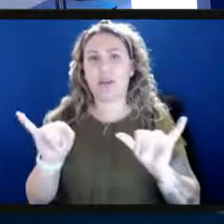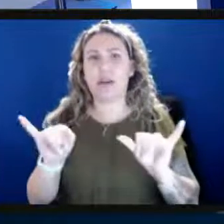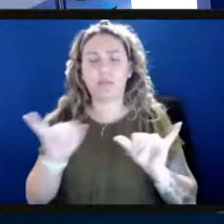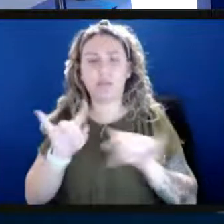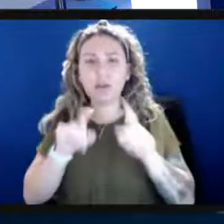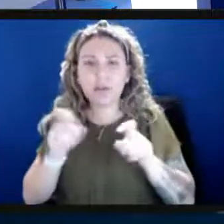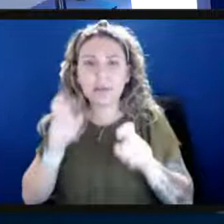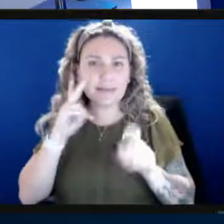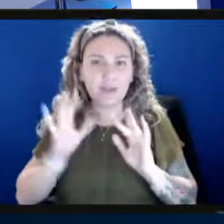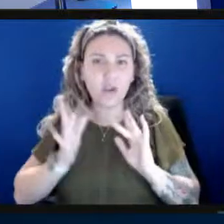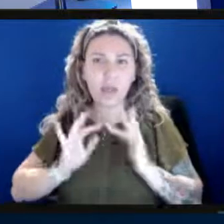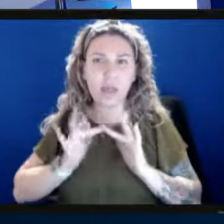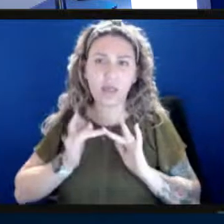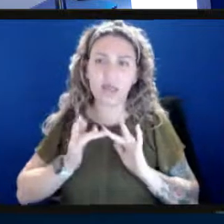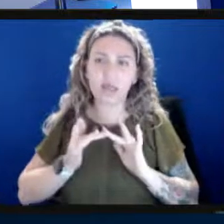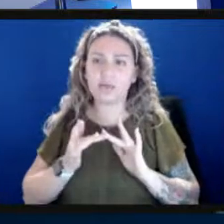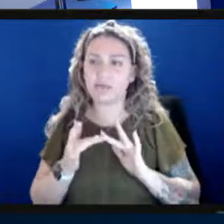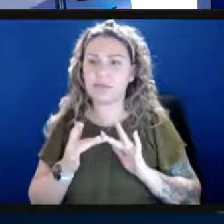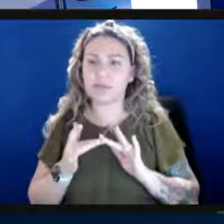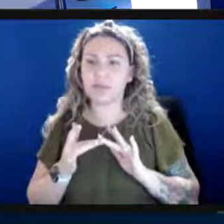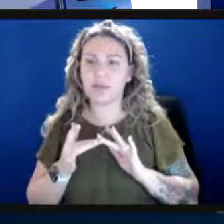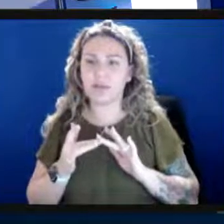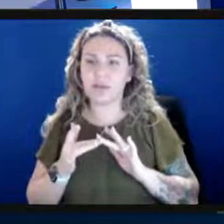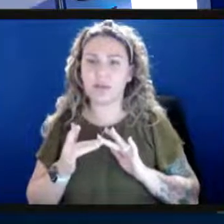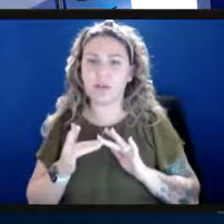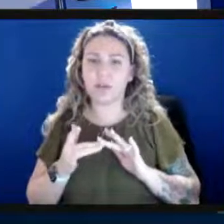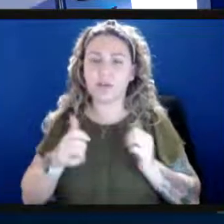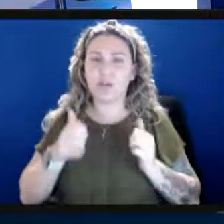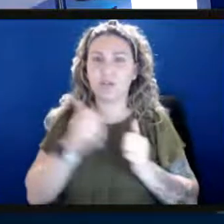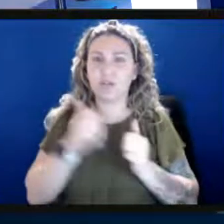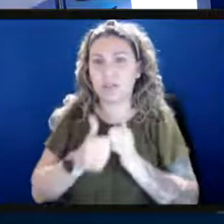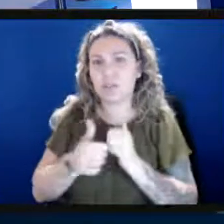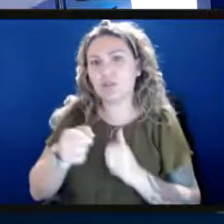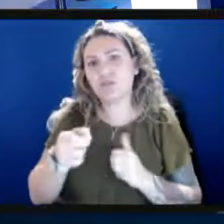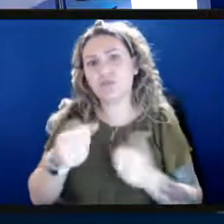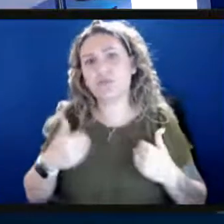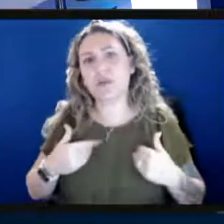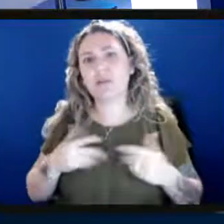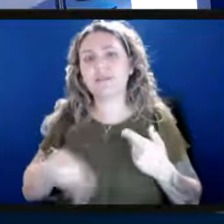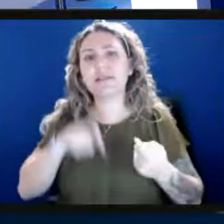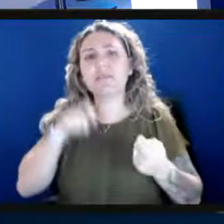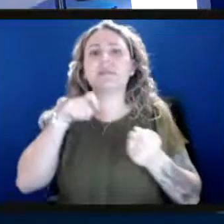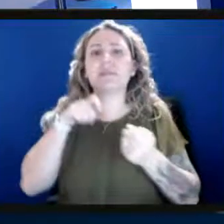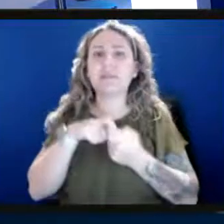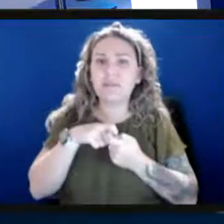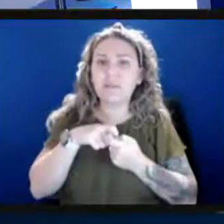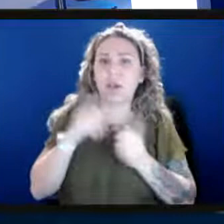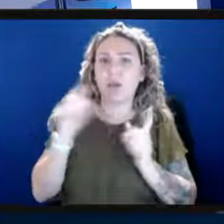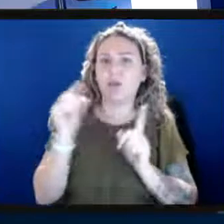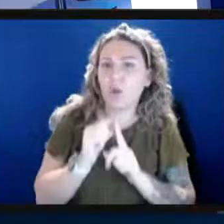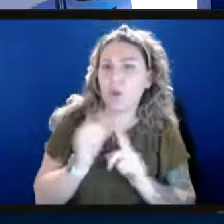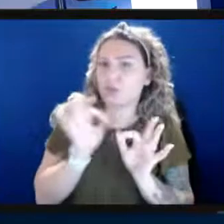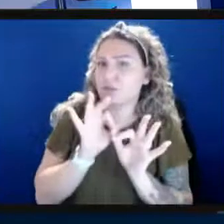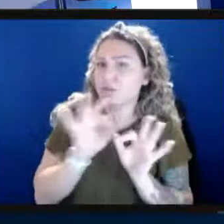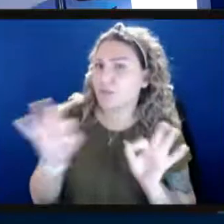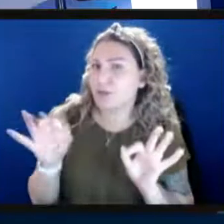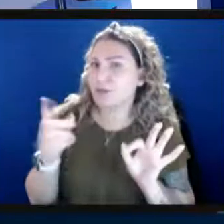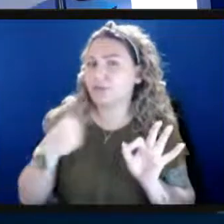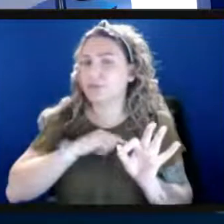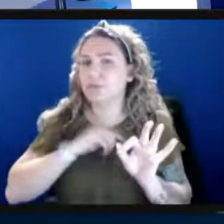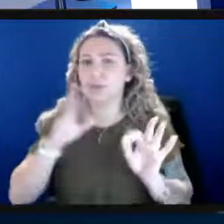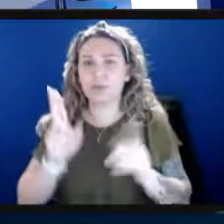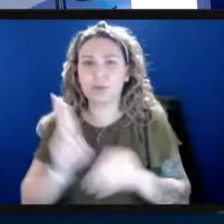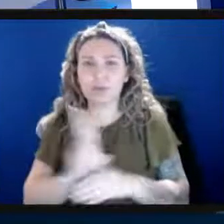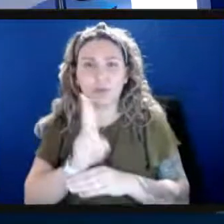is, do each of you have specific words or phrases that you recommend we use when talking